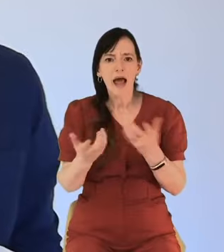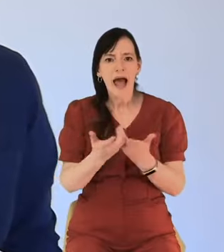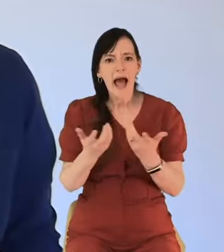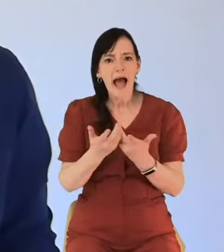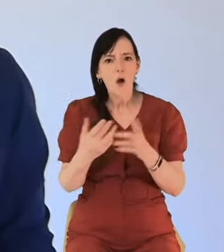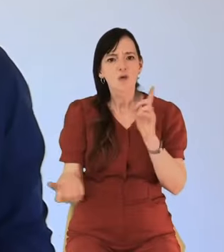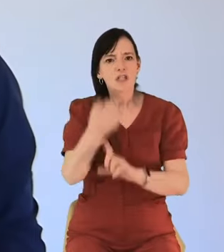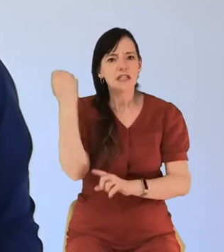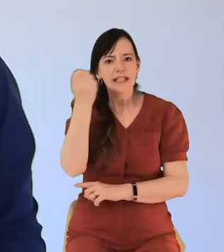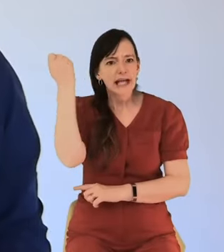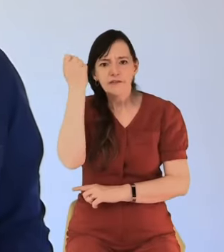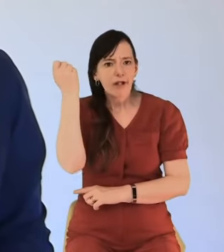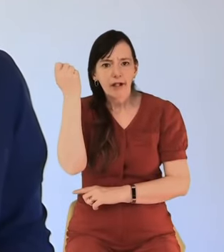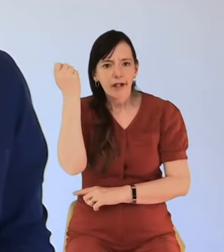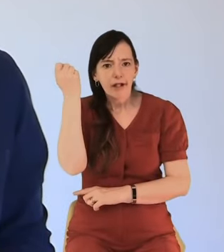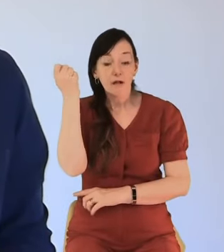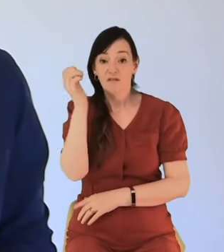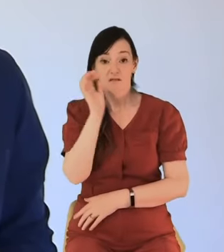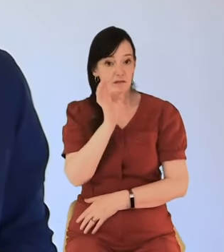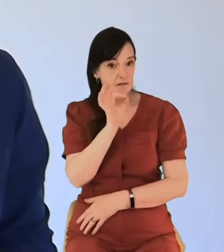team? Nothing.